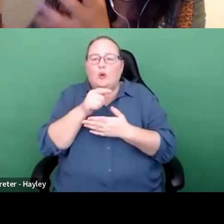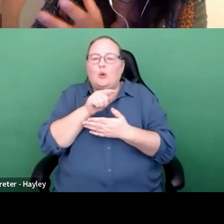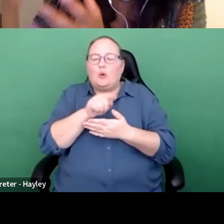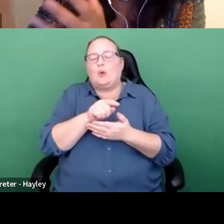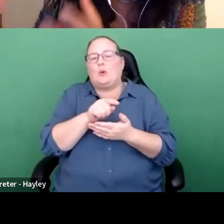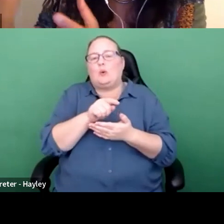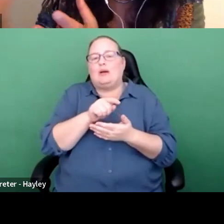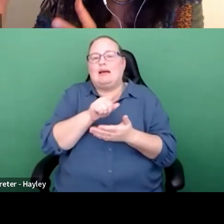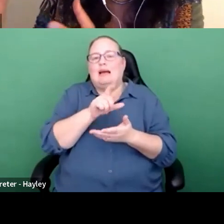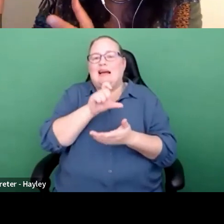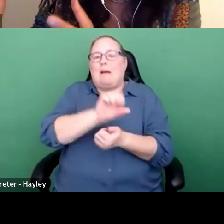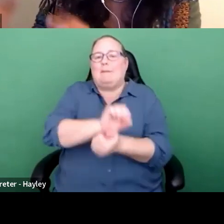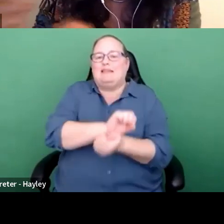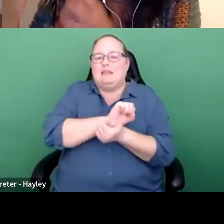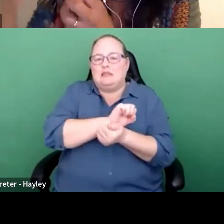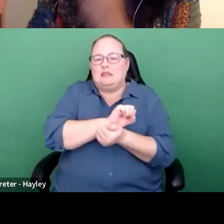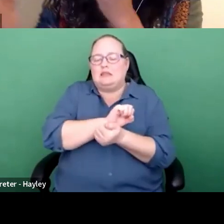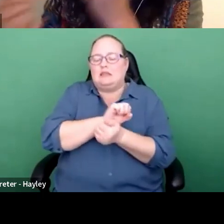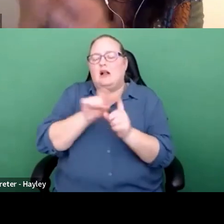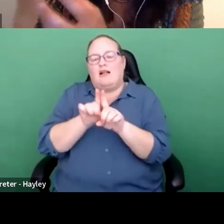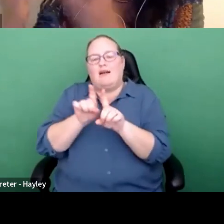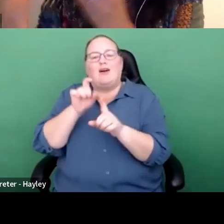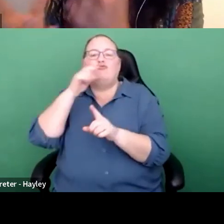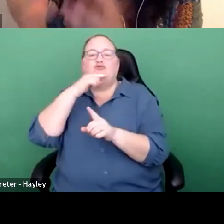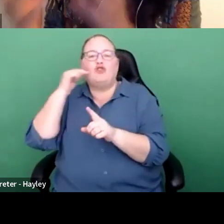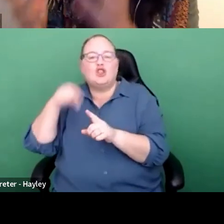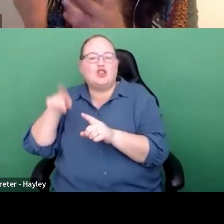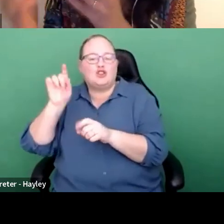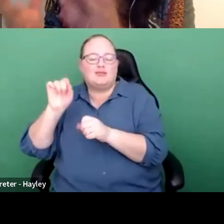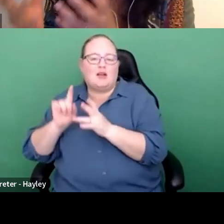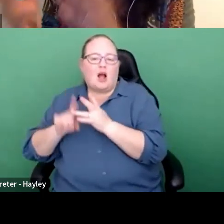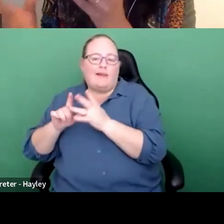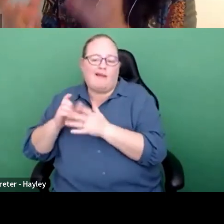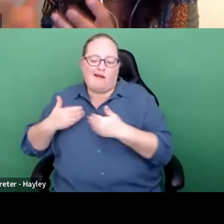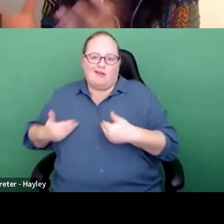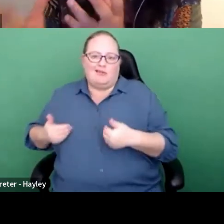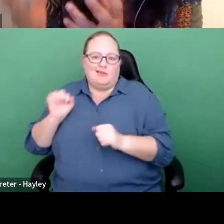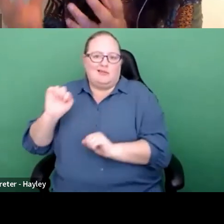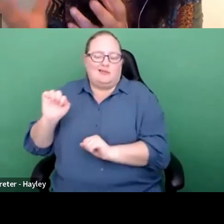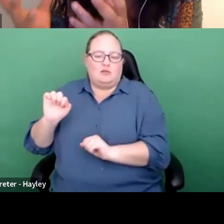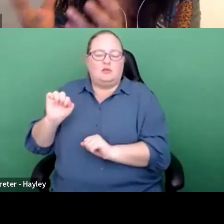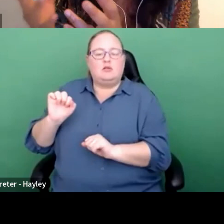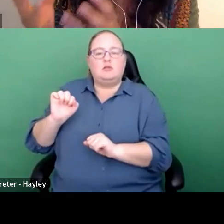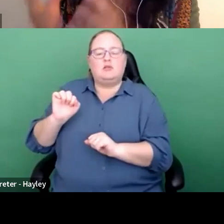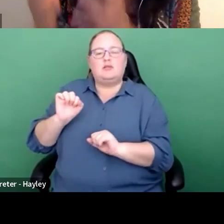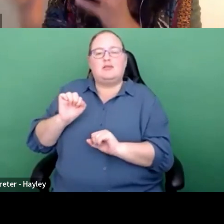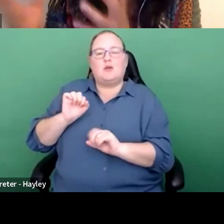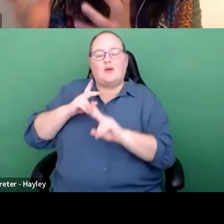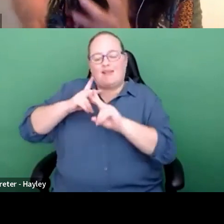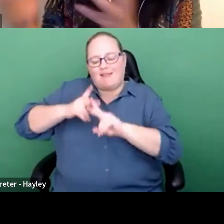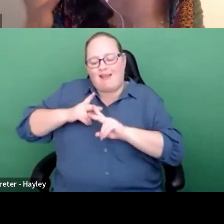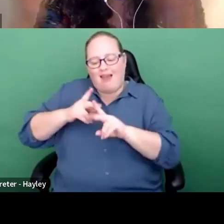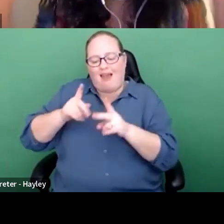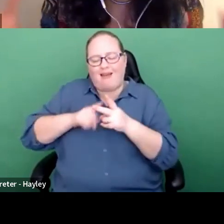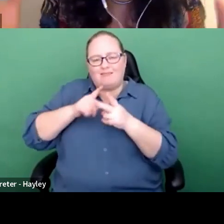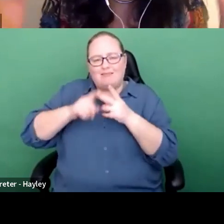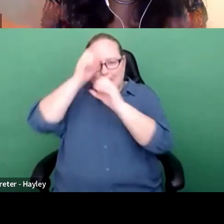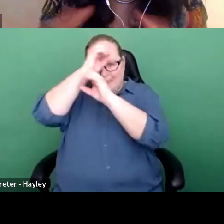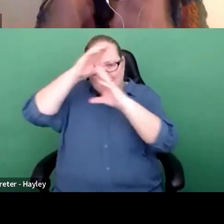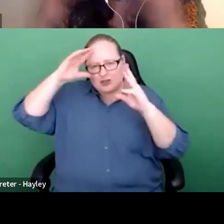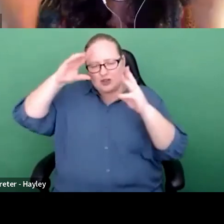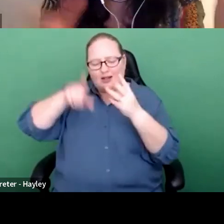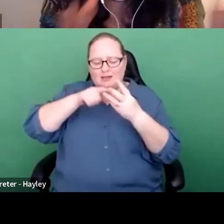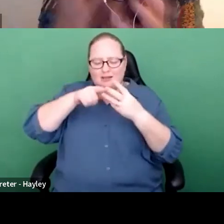oligarchs as a different kind of capital, right? And the kinds of practices of care and imagination and belonging probably quite